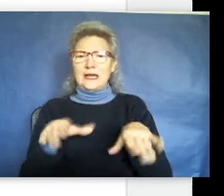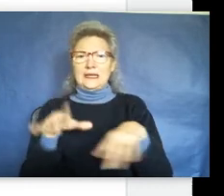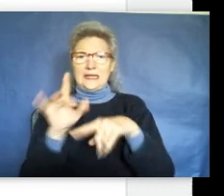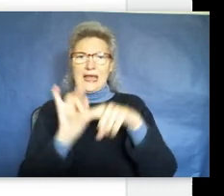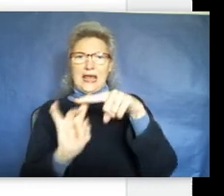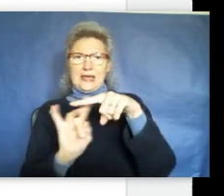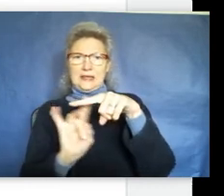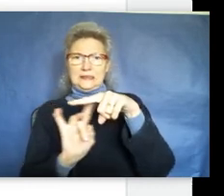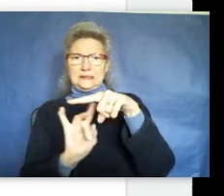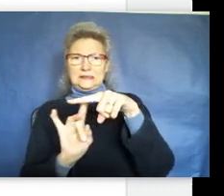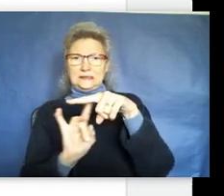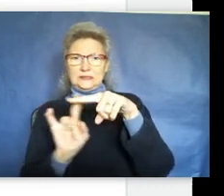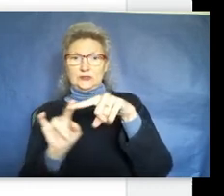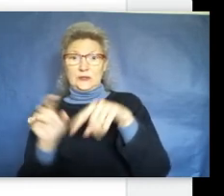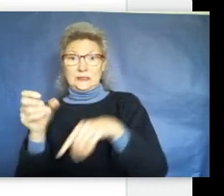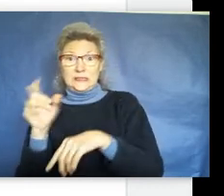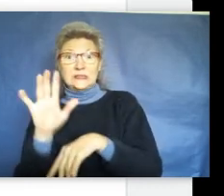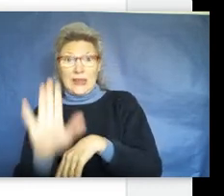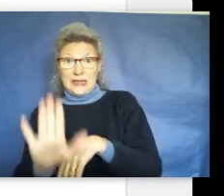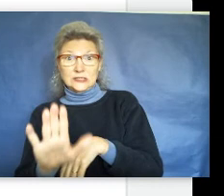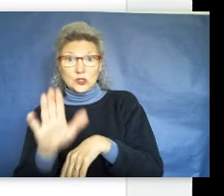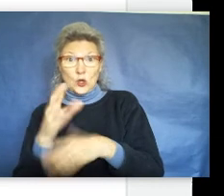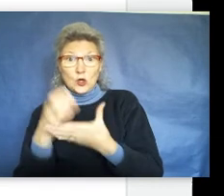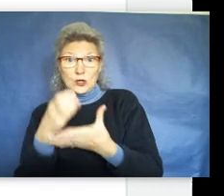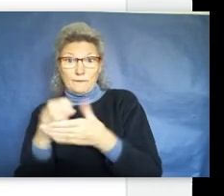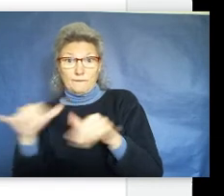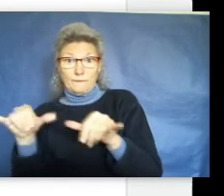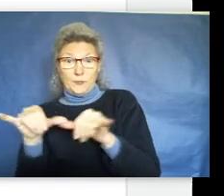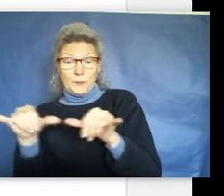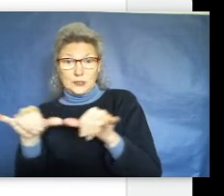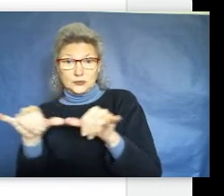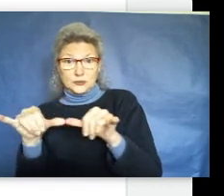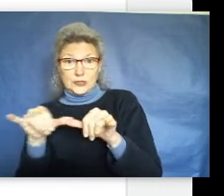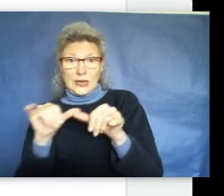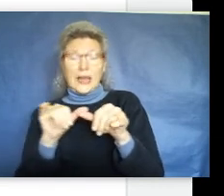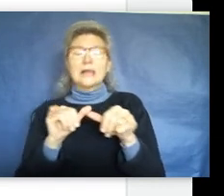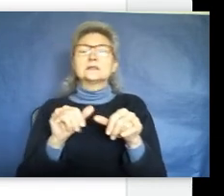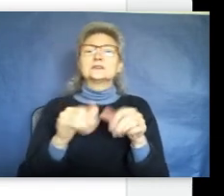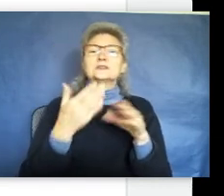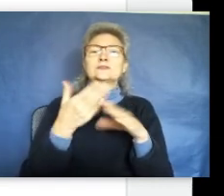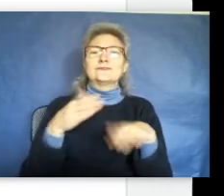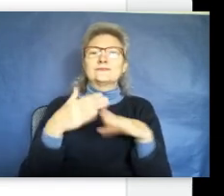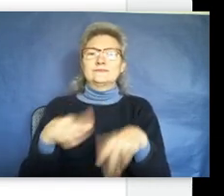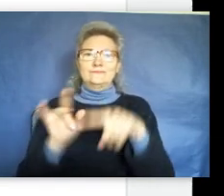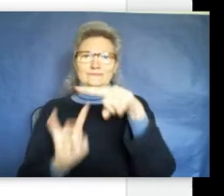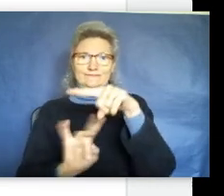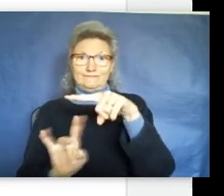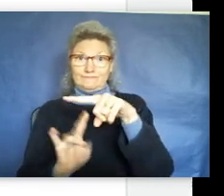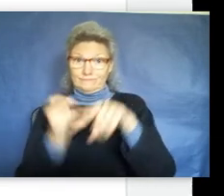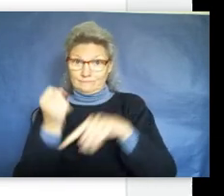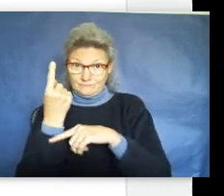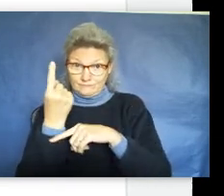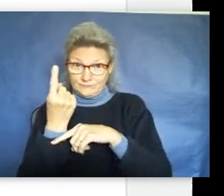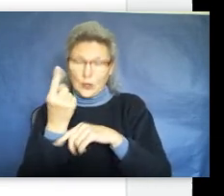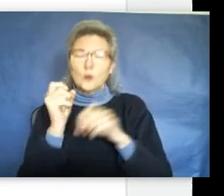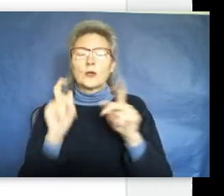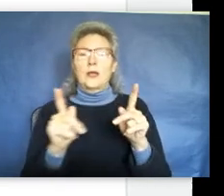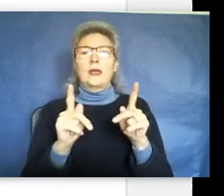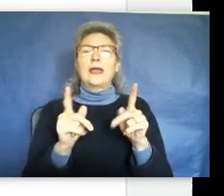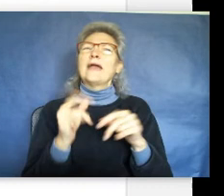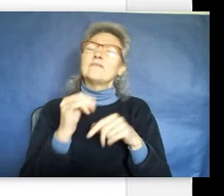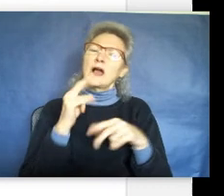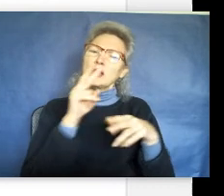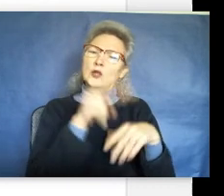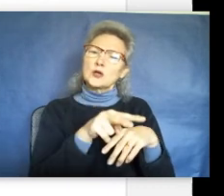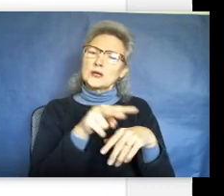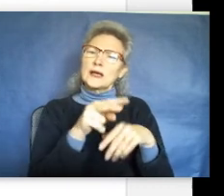this is Sarah's measuring cup and it's broken up by eighths. Got it. Well, if I look